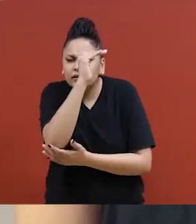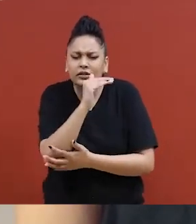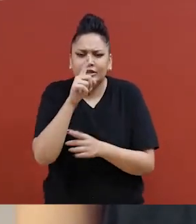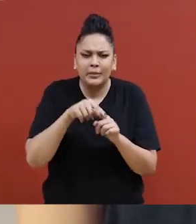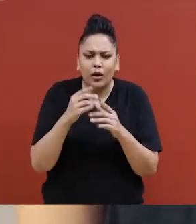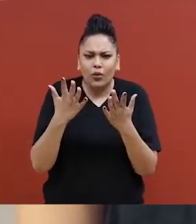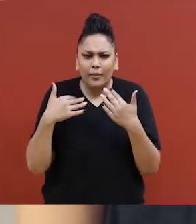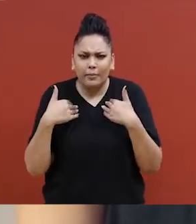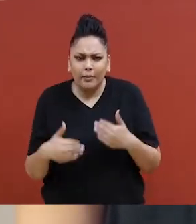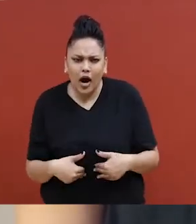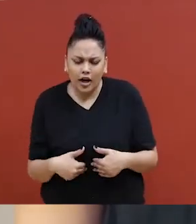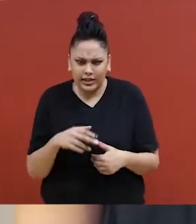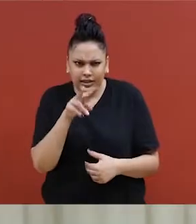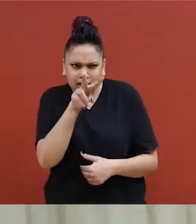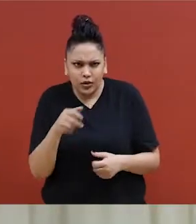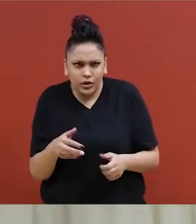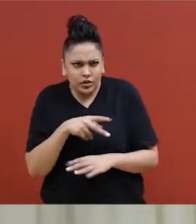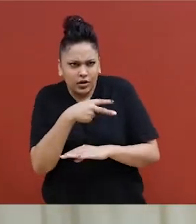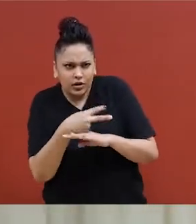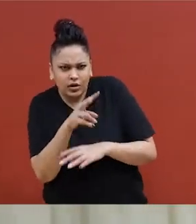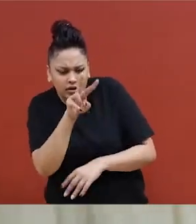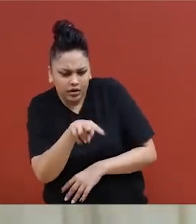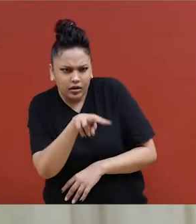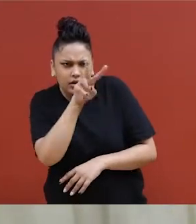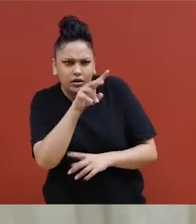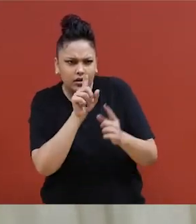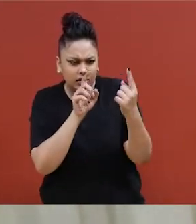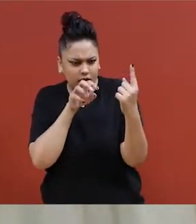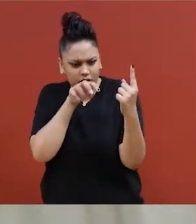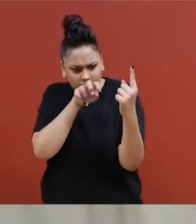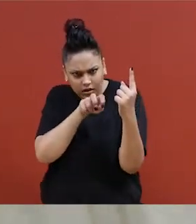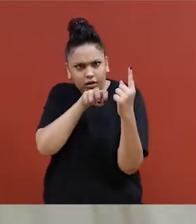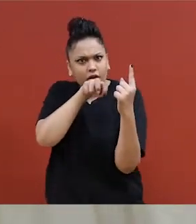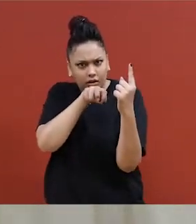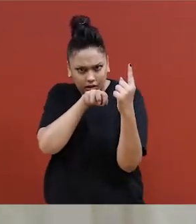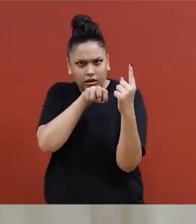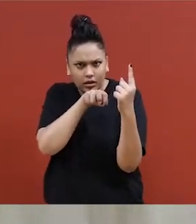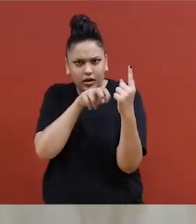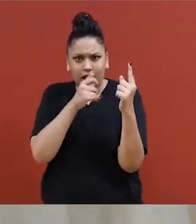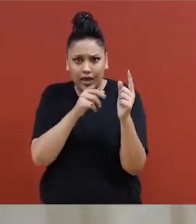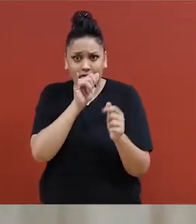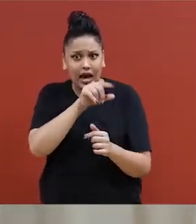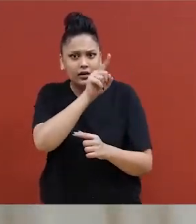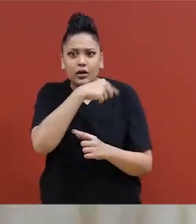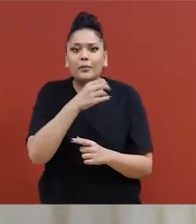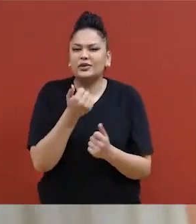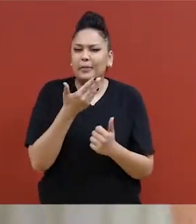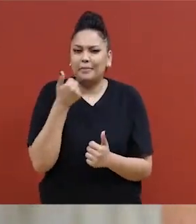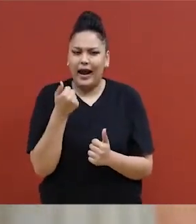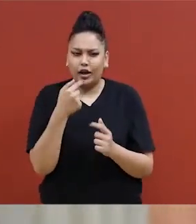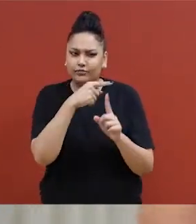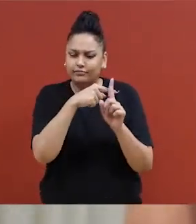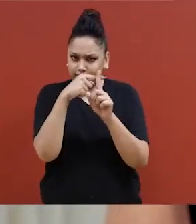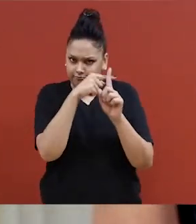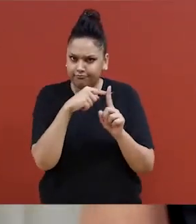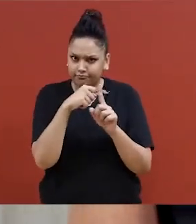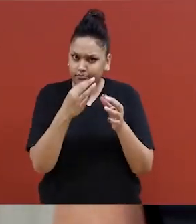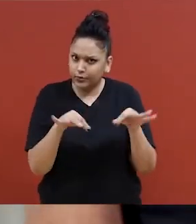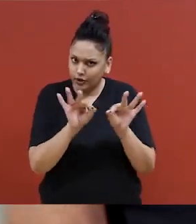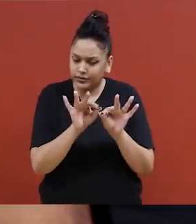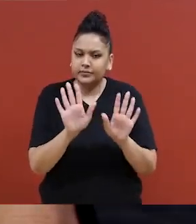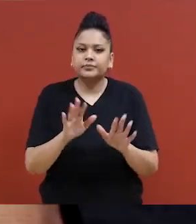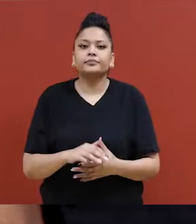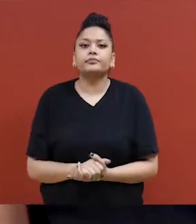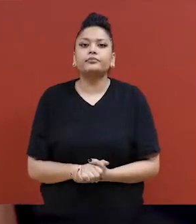on the height of my chair, I might come up between the attacker's legs as well. If I